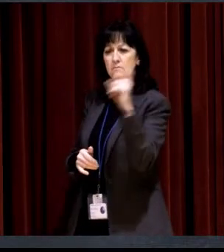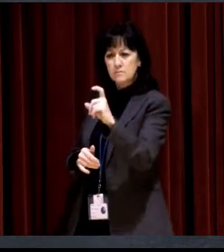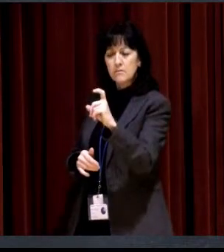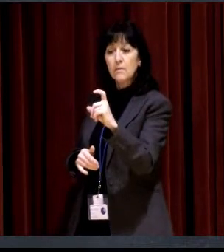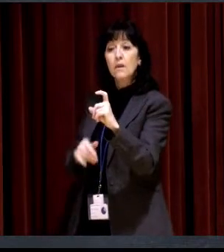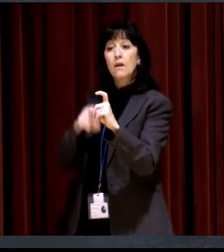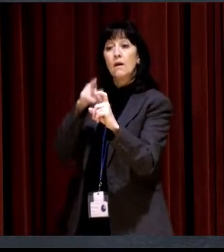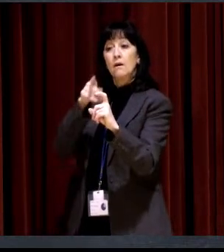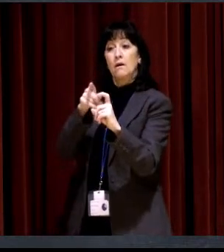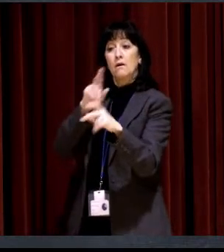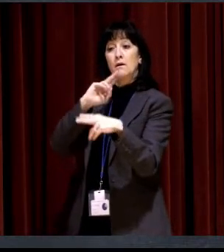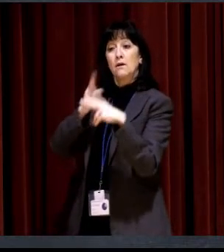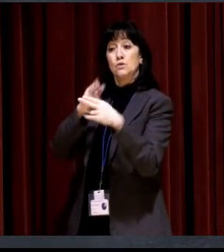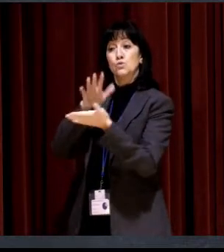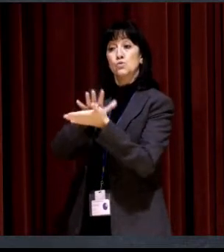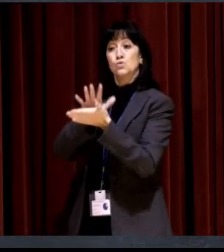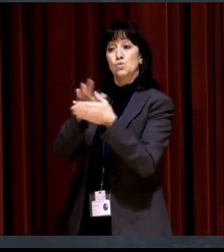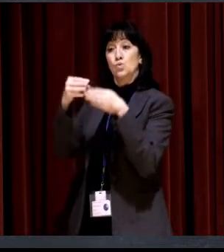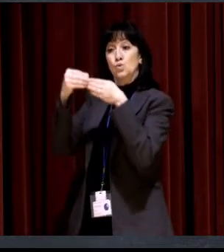are we thinking about